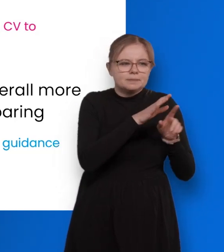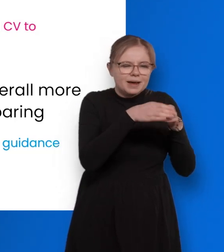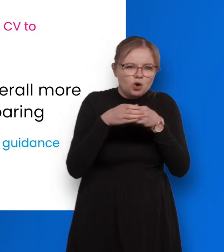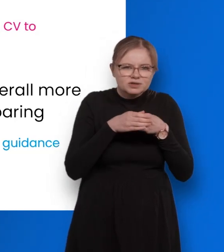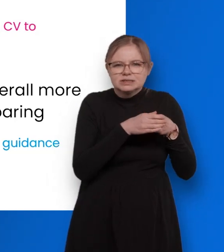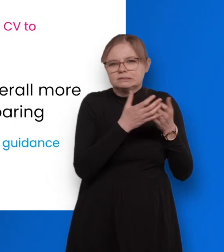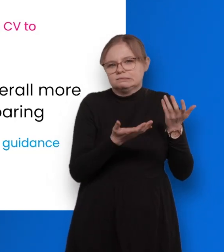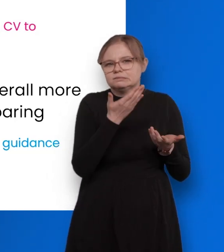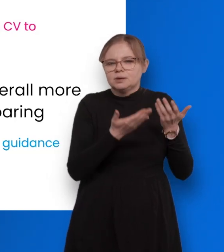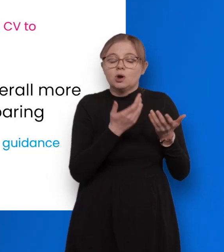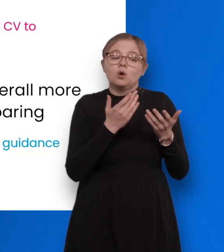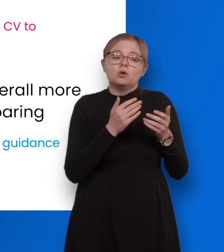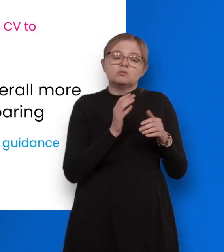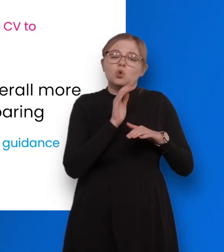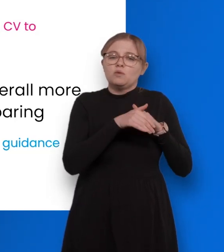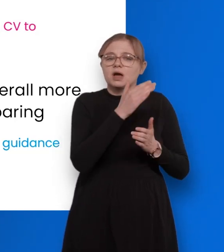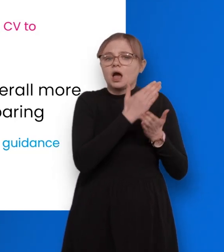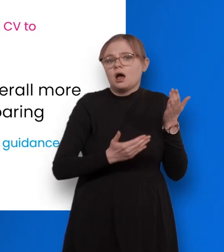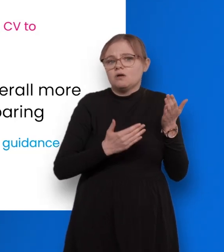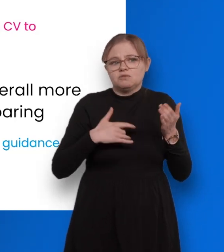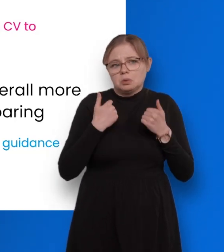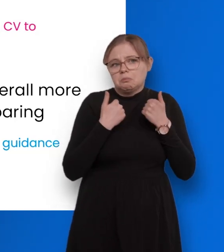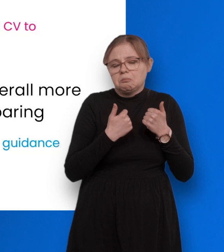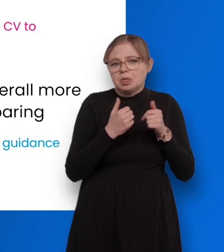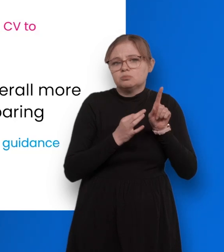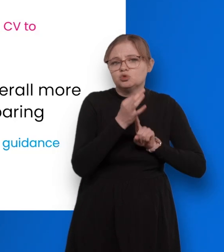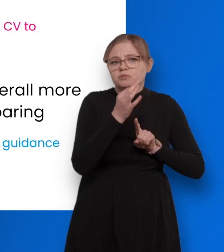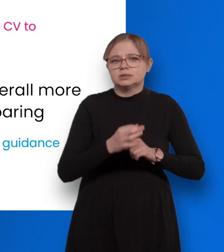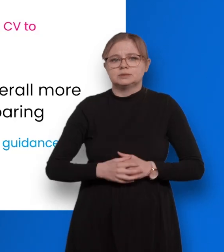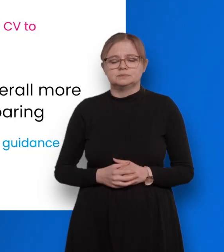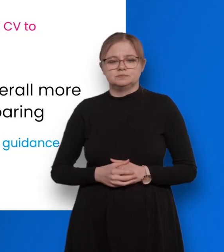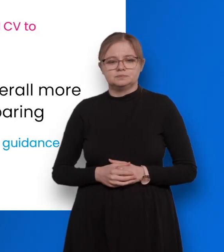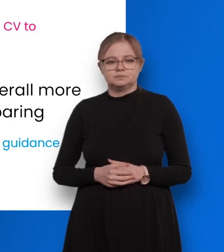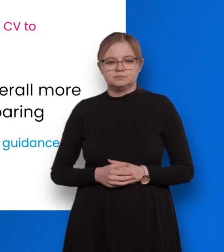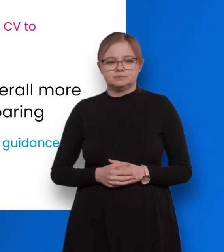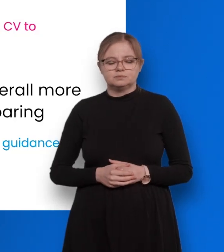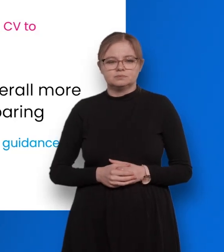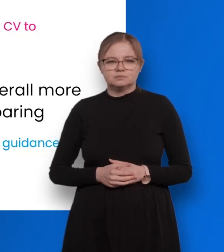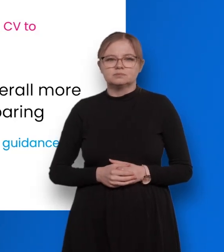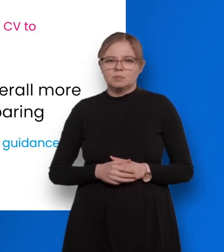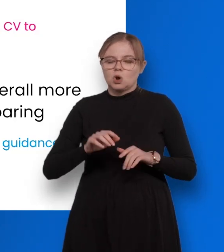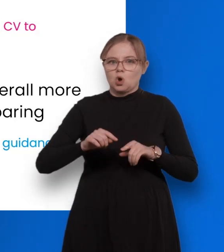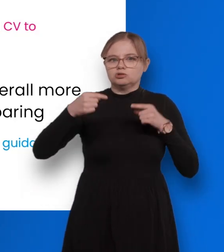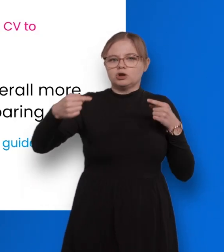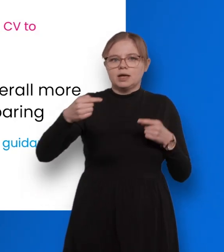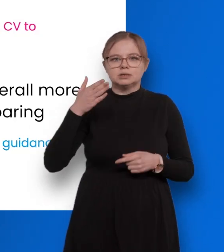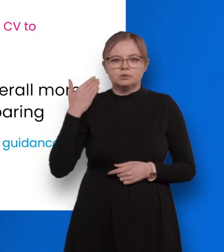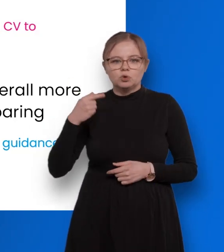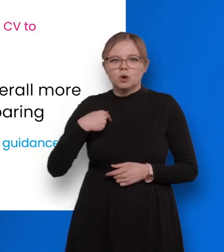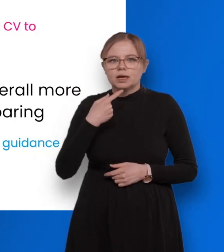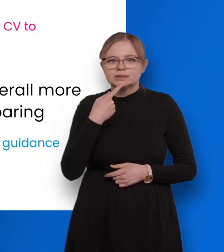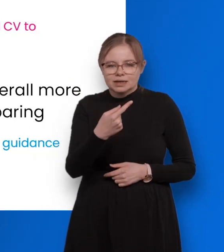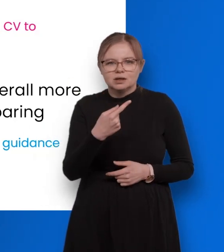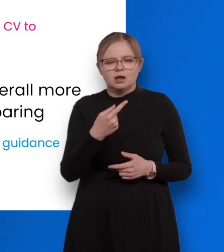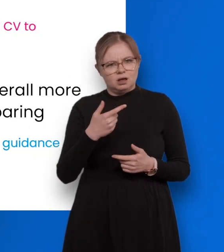a credible improvement on the traditional CV. But actually, in contrast to the point I made before in terms of this